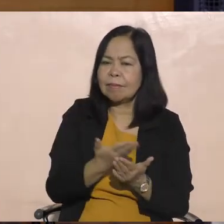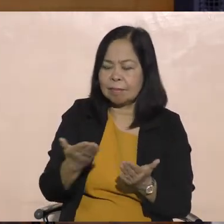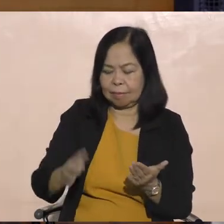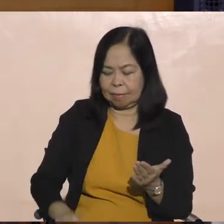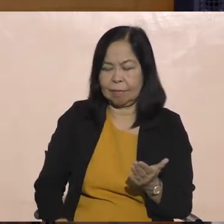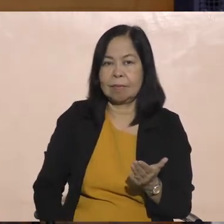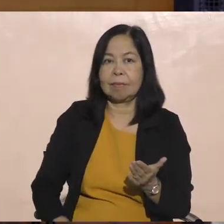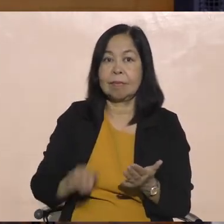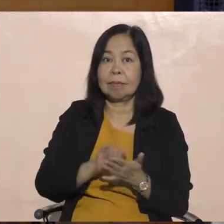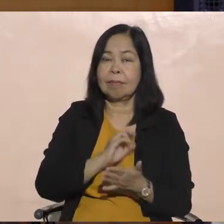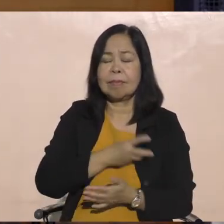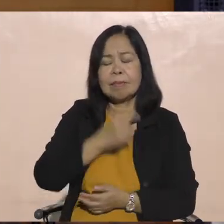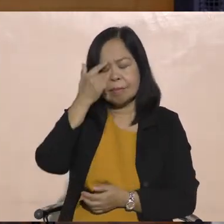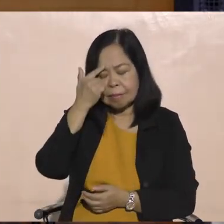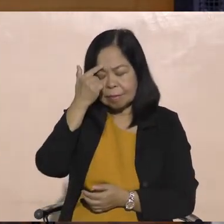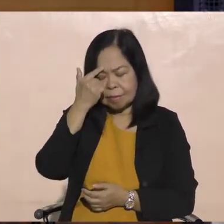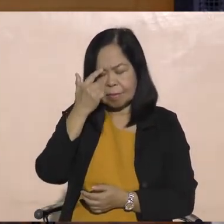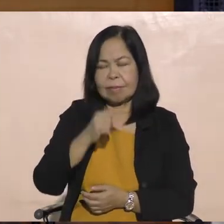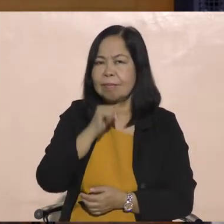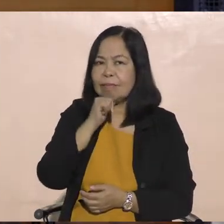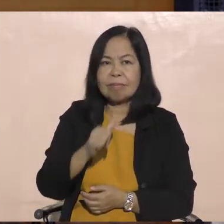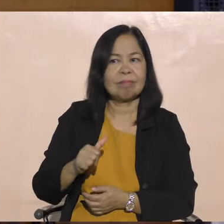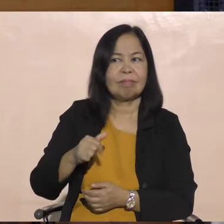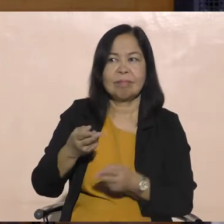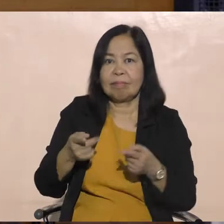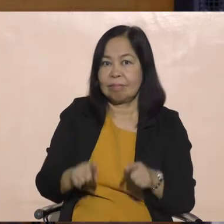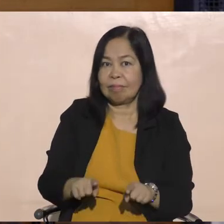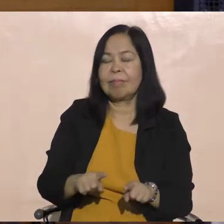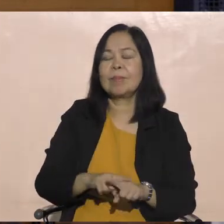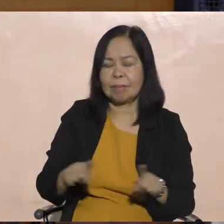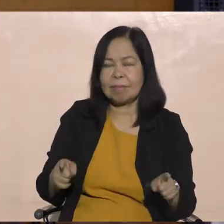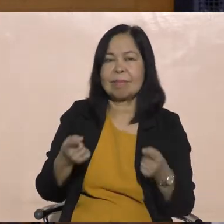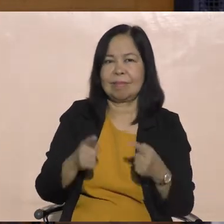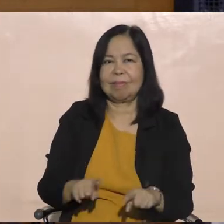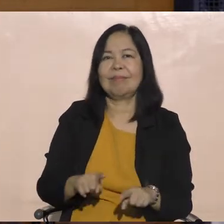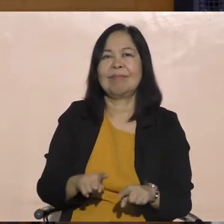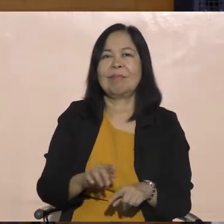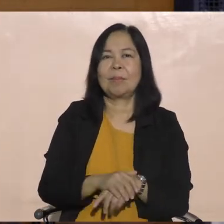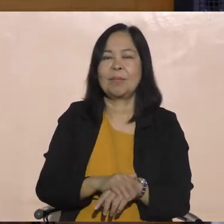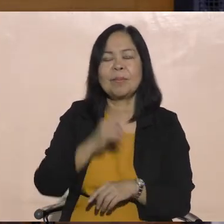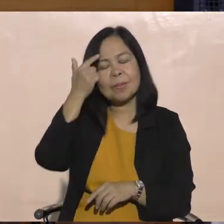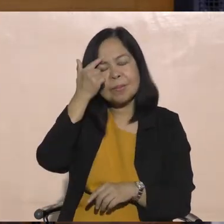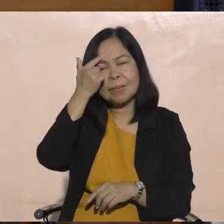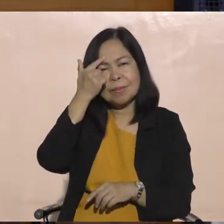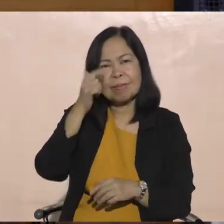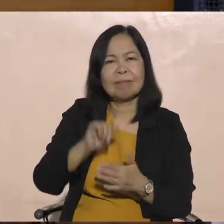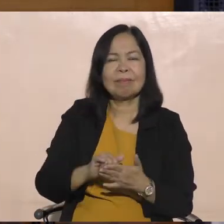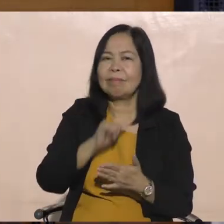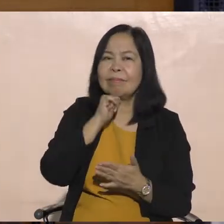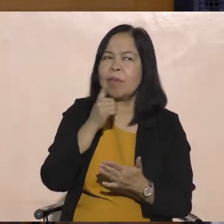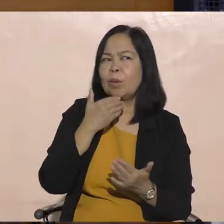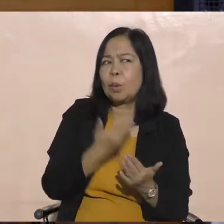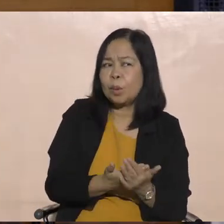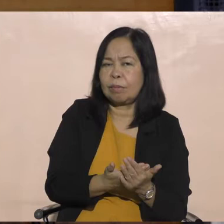mga igsuon, nga we thought nga it should not supposed to happen, but it happened. Hallelujah. And we think nga dili